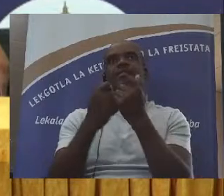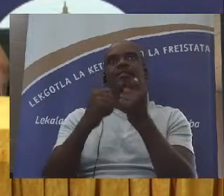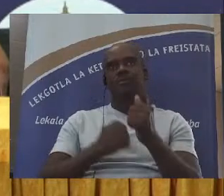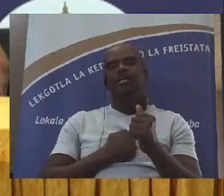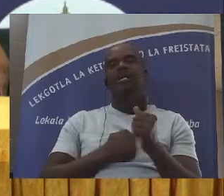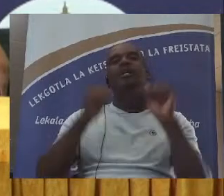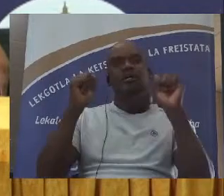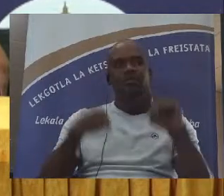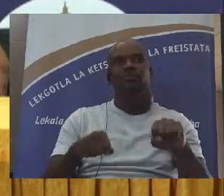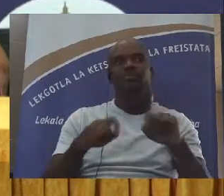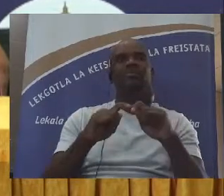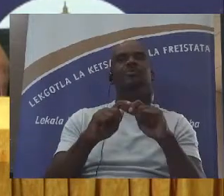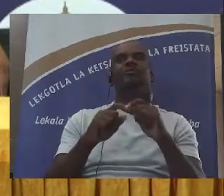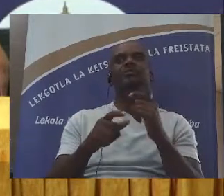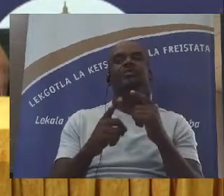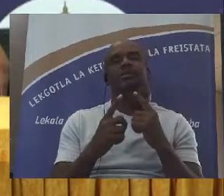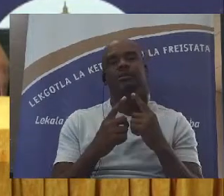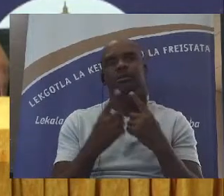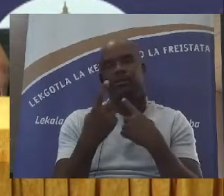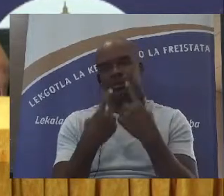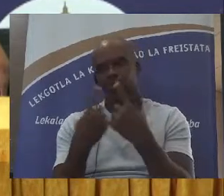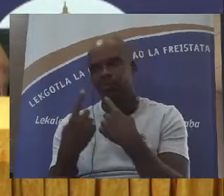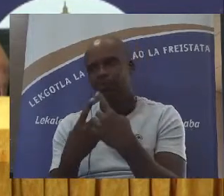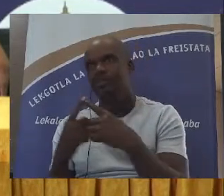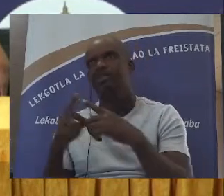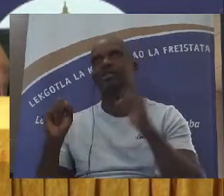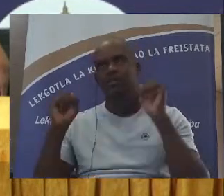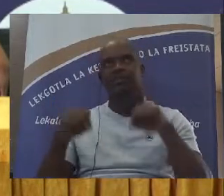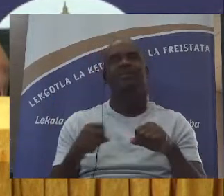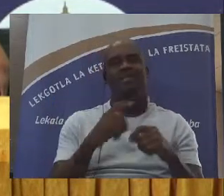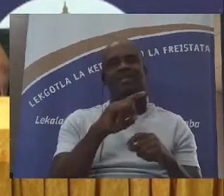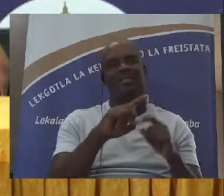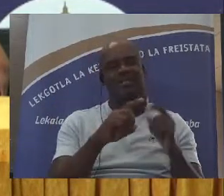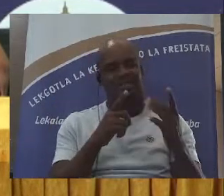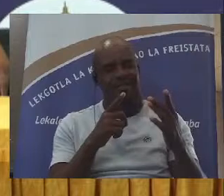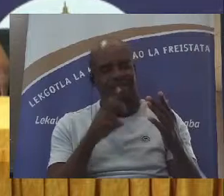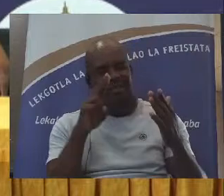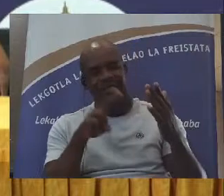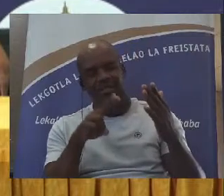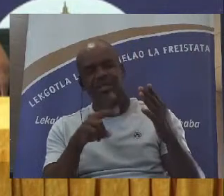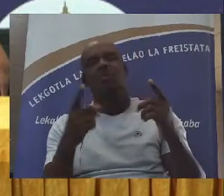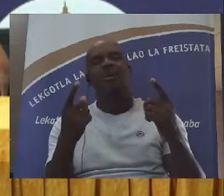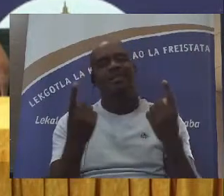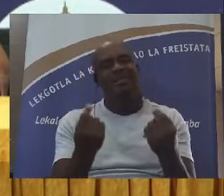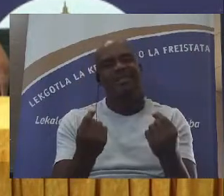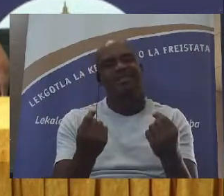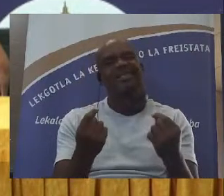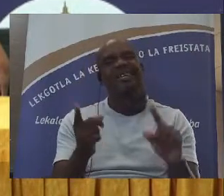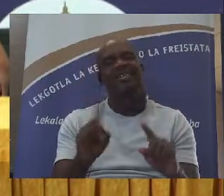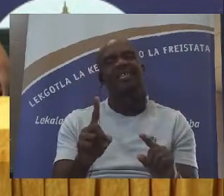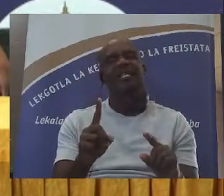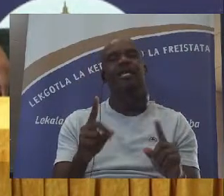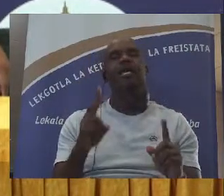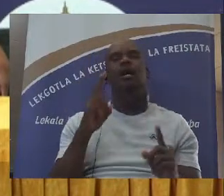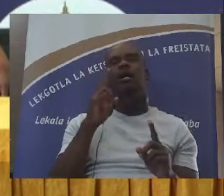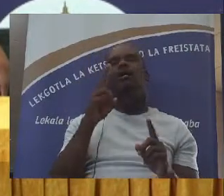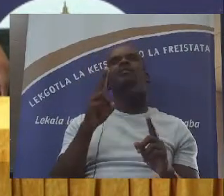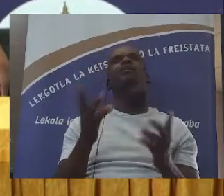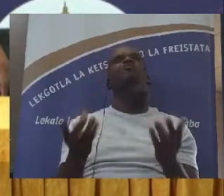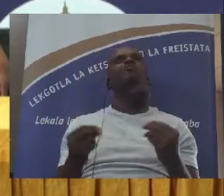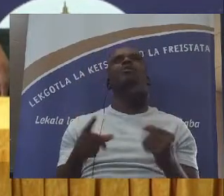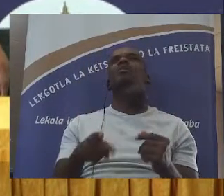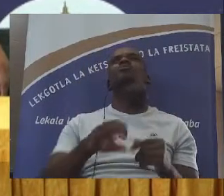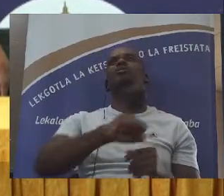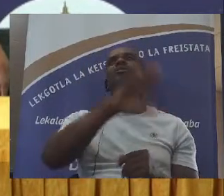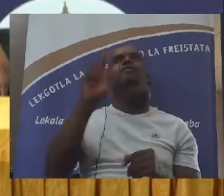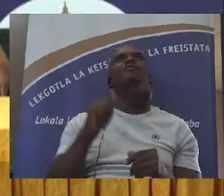It's a continuous process. We also know that in South Africa, we don't have enough money as a government to do